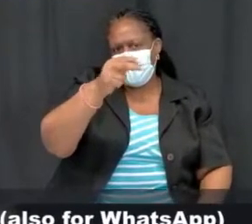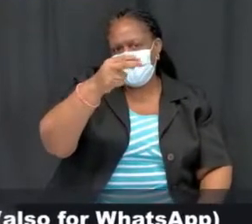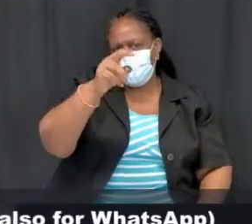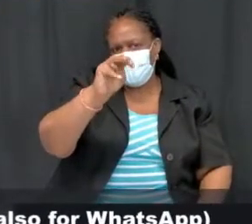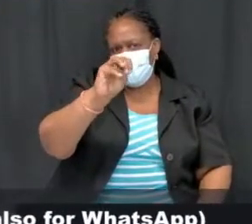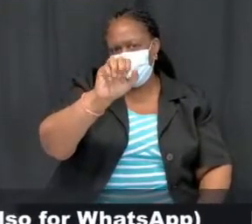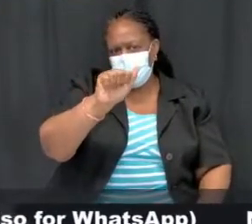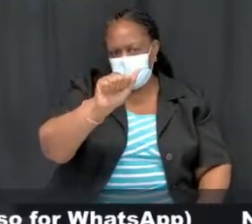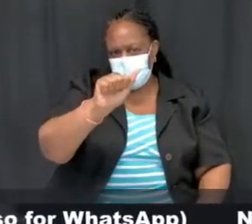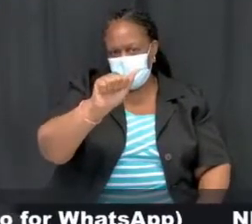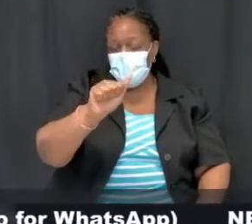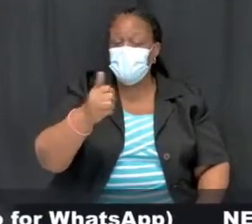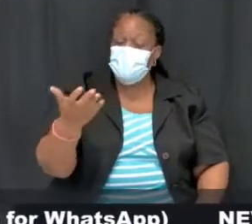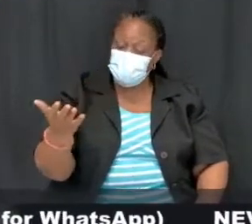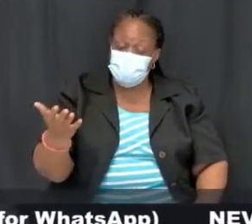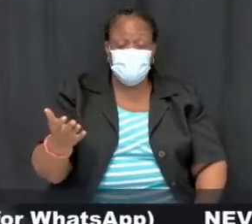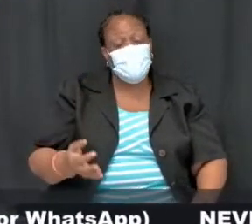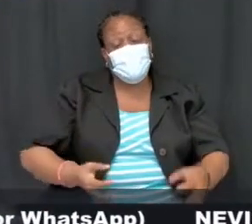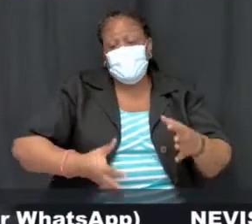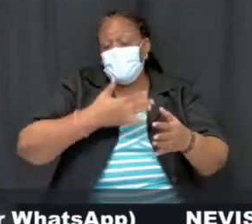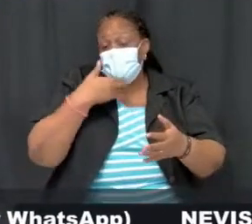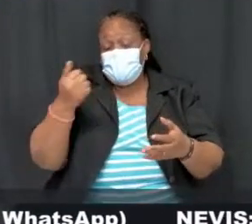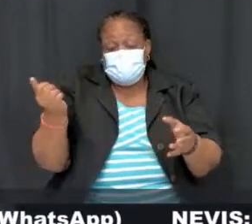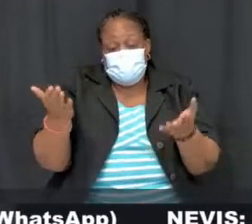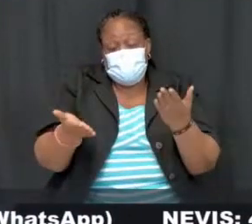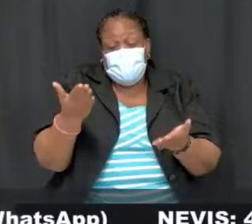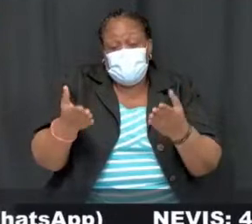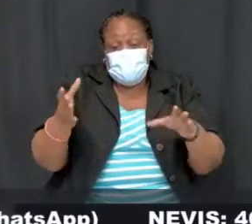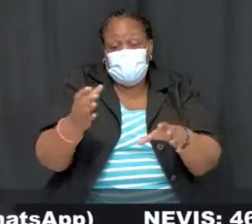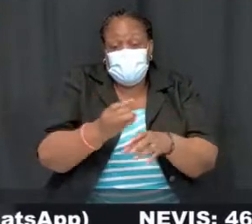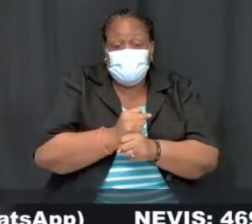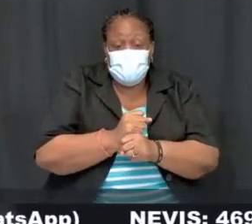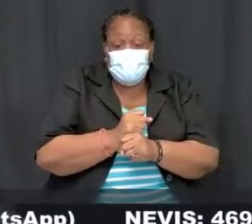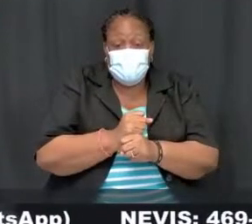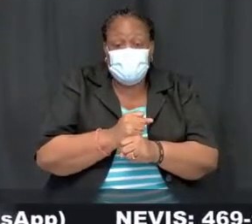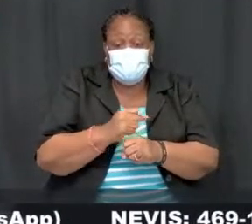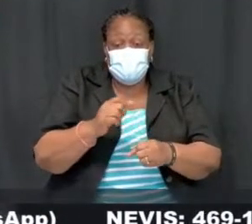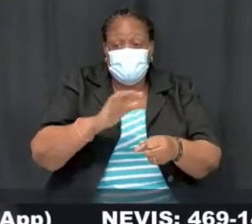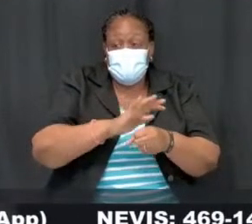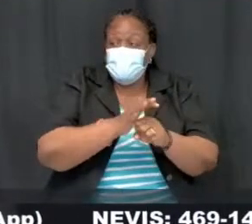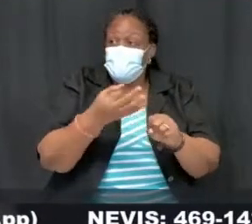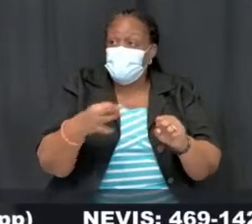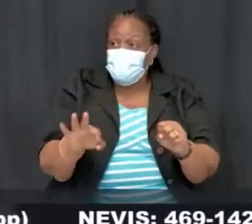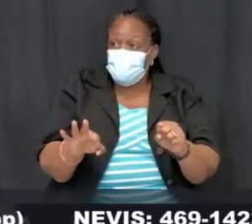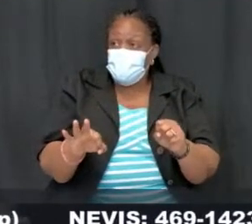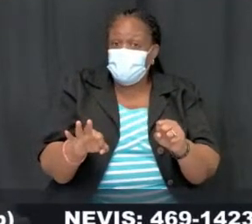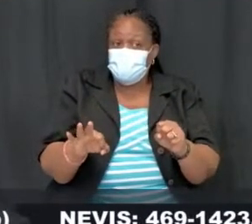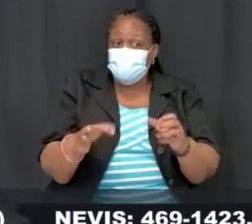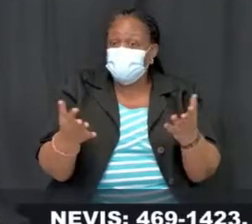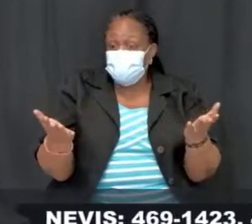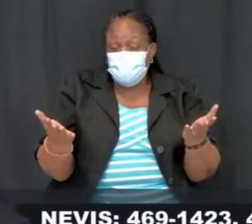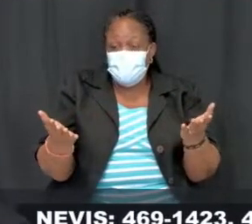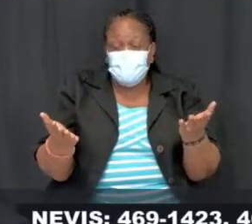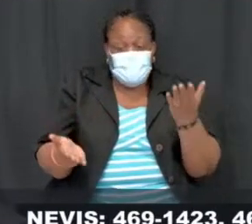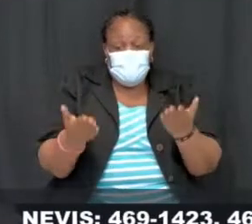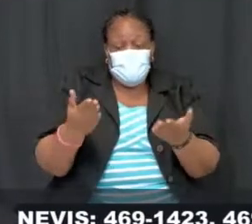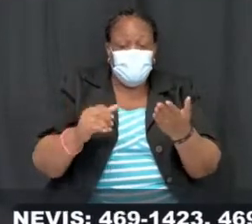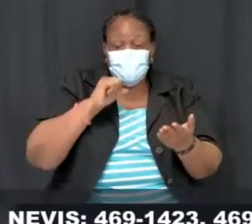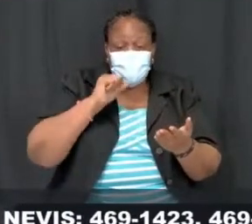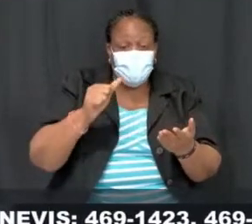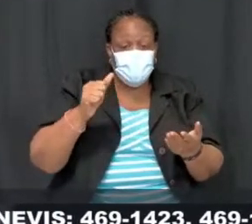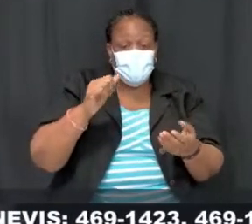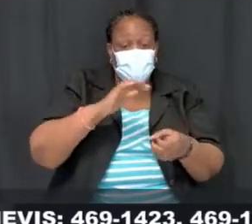you are vaccinated or not. And so it is not necessarily the virus itself that might kill you, but